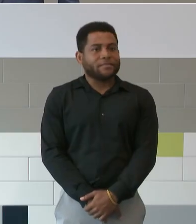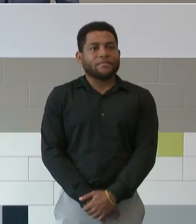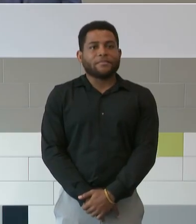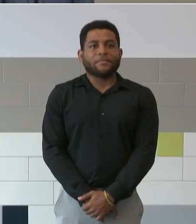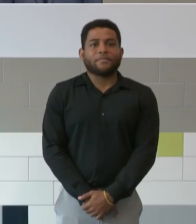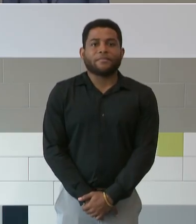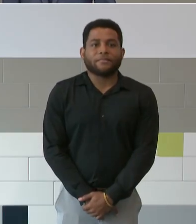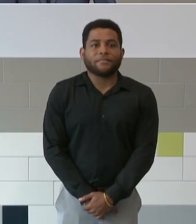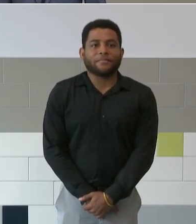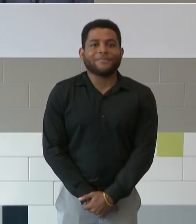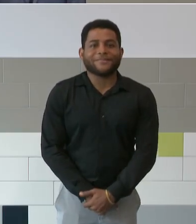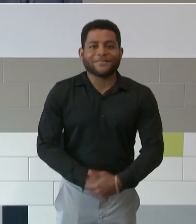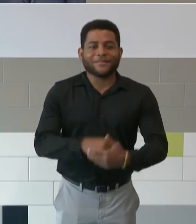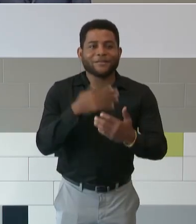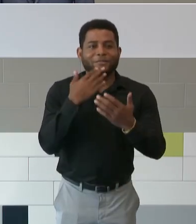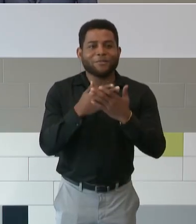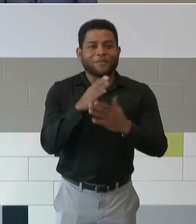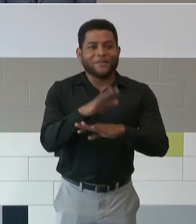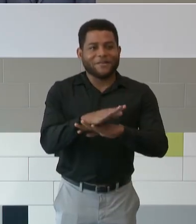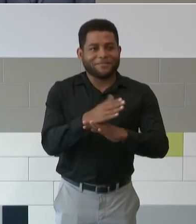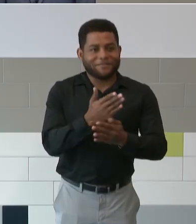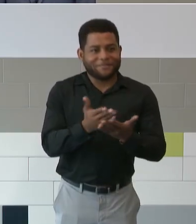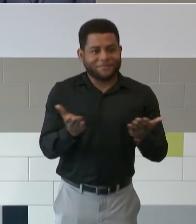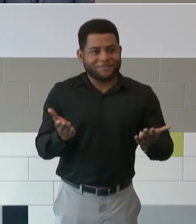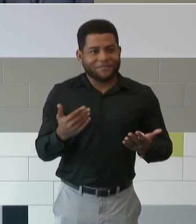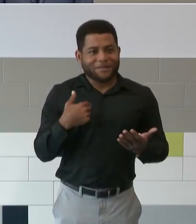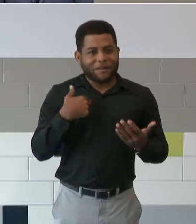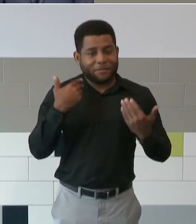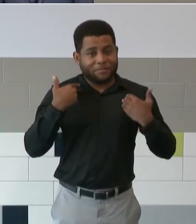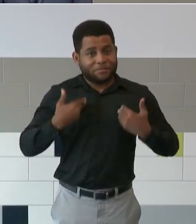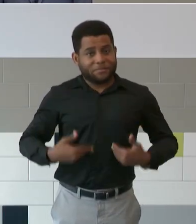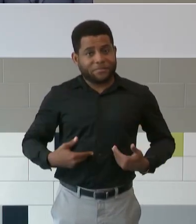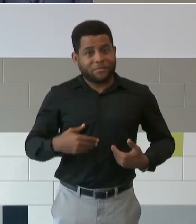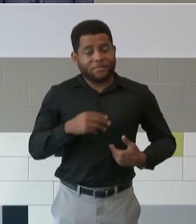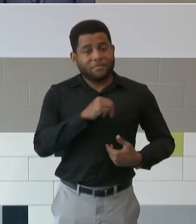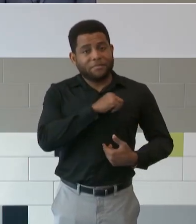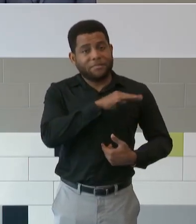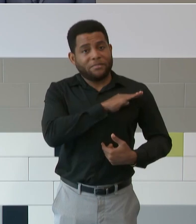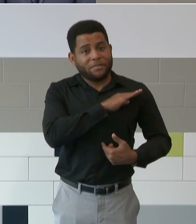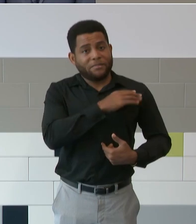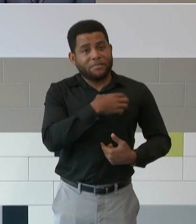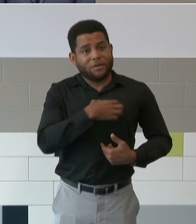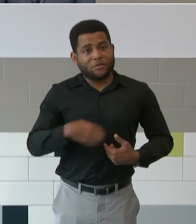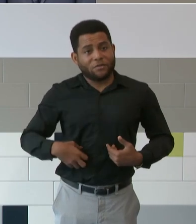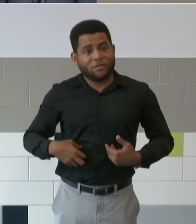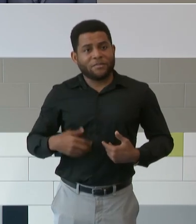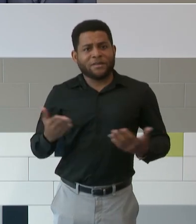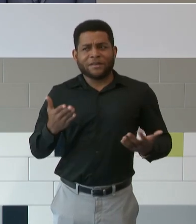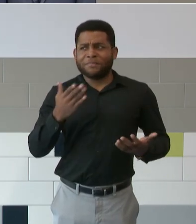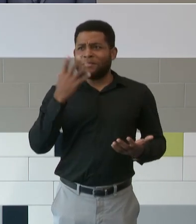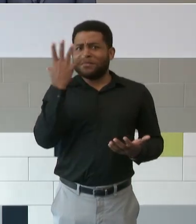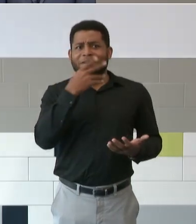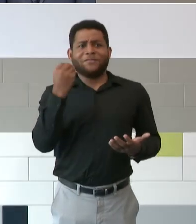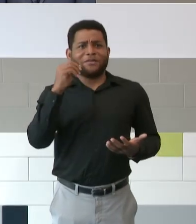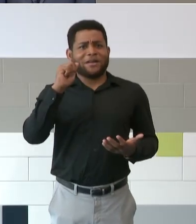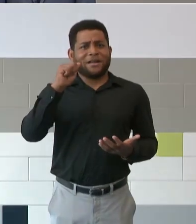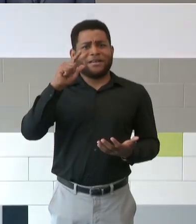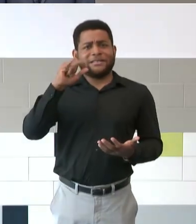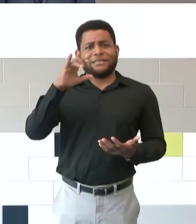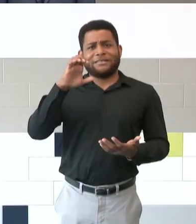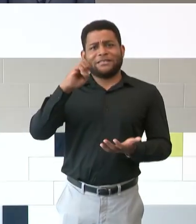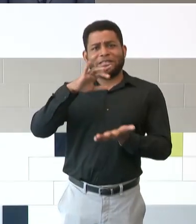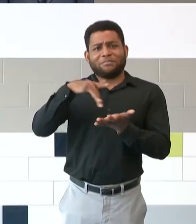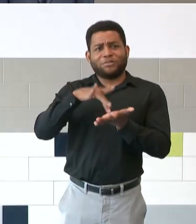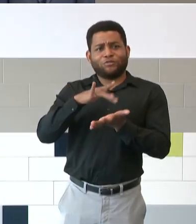Good afternoon, everybody. I'm Muriel Bowser. We are at the beautiful Alice Deal Middle School, where we